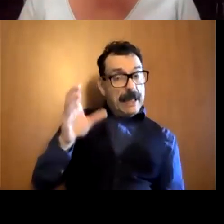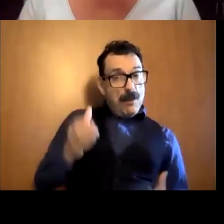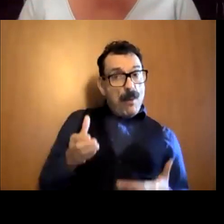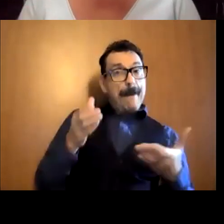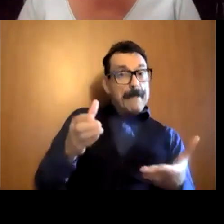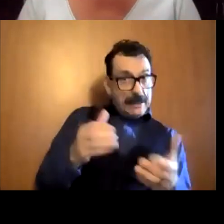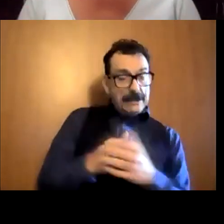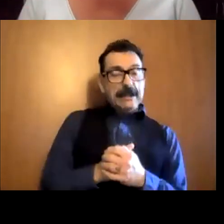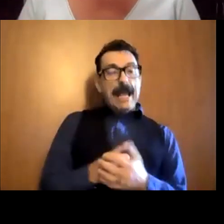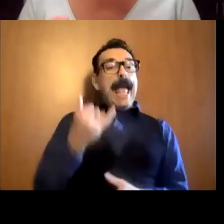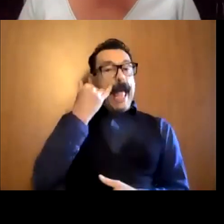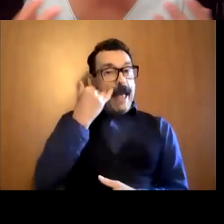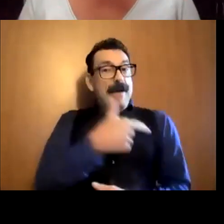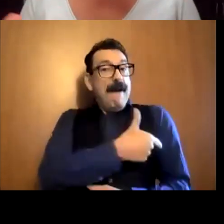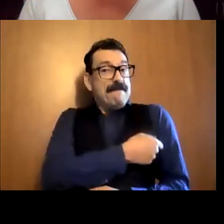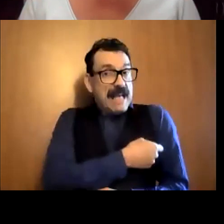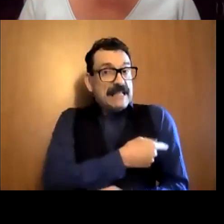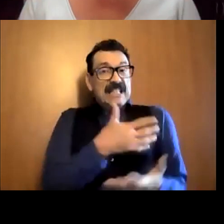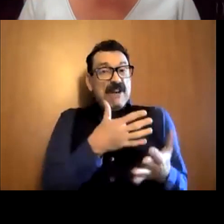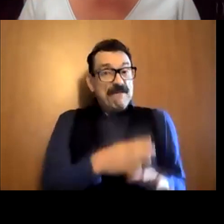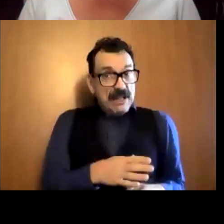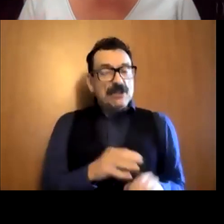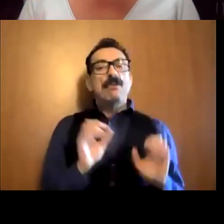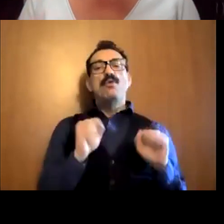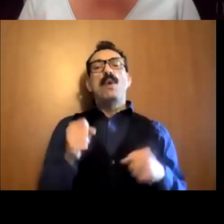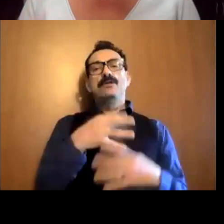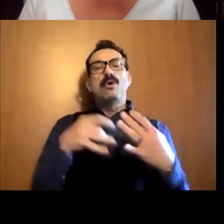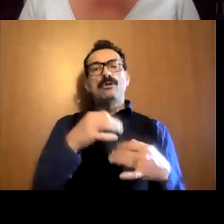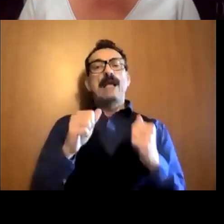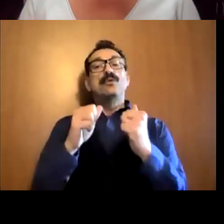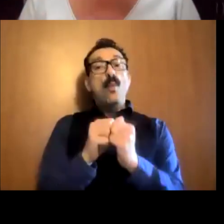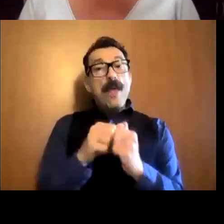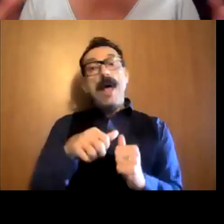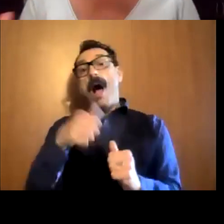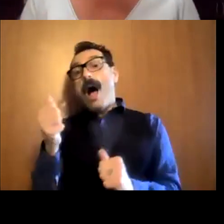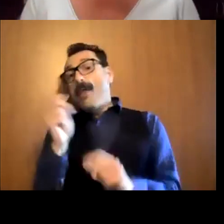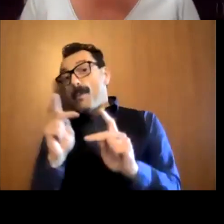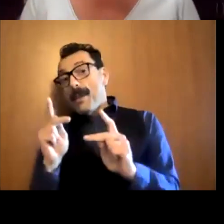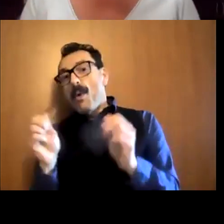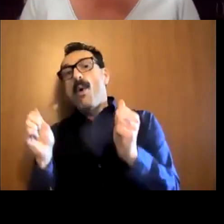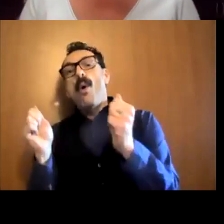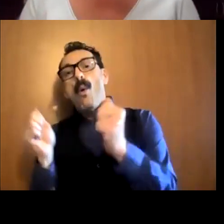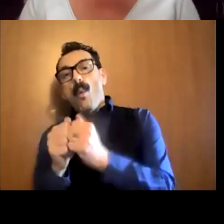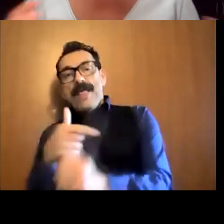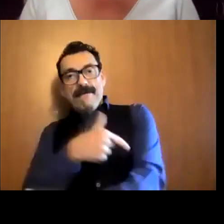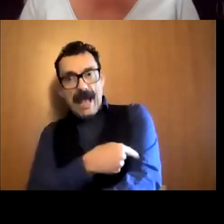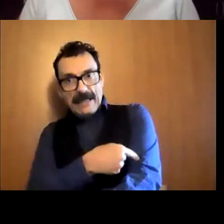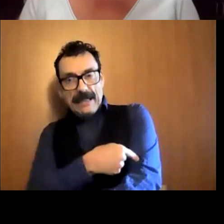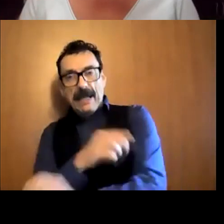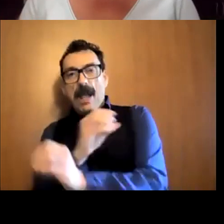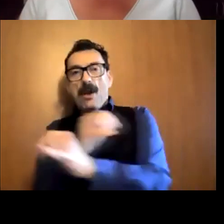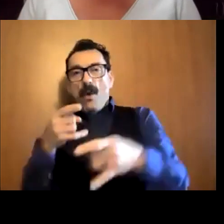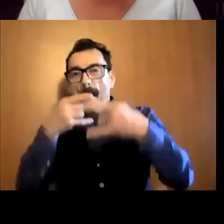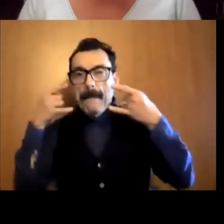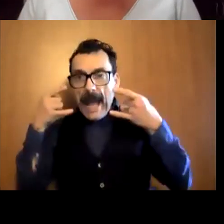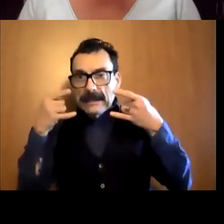around other vaccinated people and have a meal or be in a space without a mask. But this is not a large gathering, right? We're not talking about having